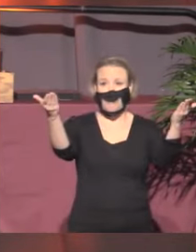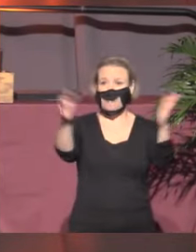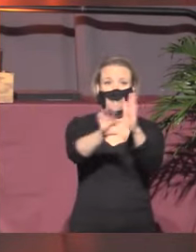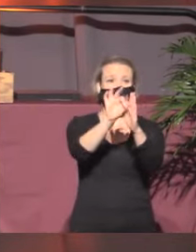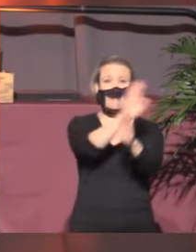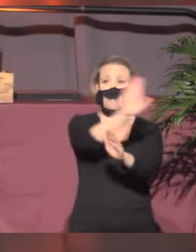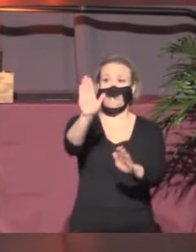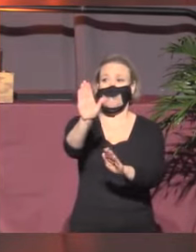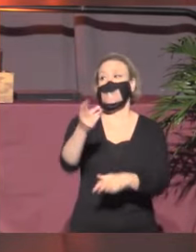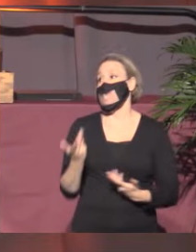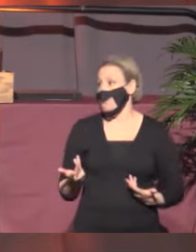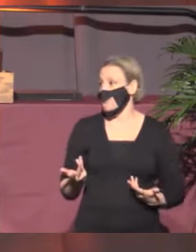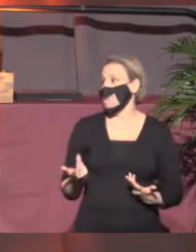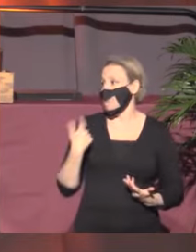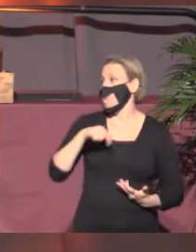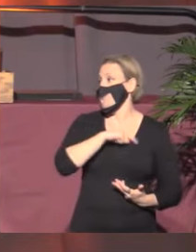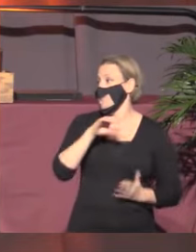must find our own.